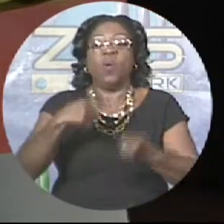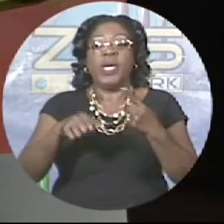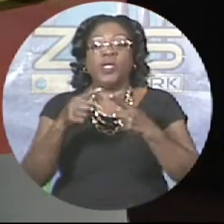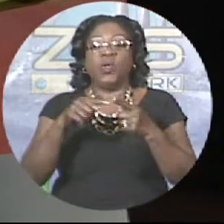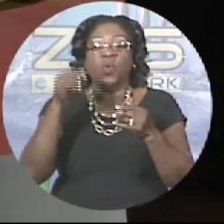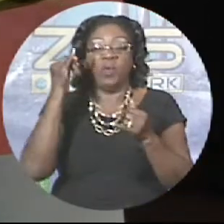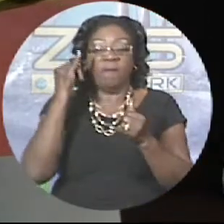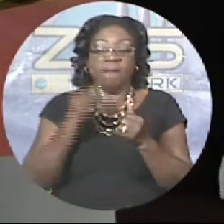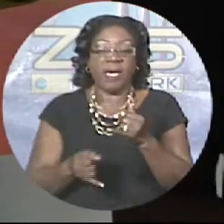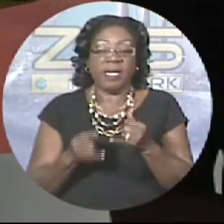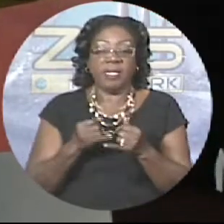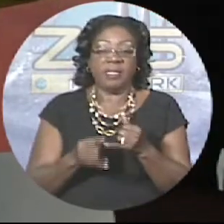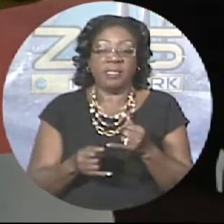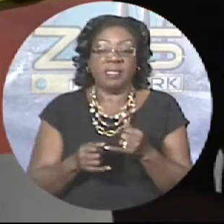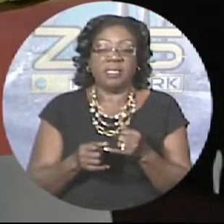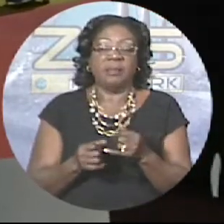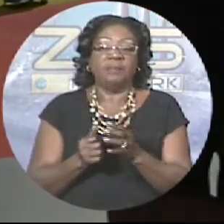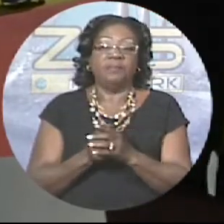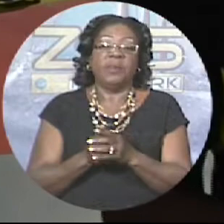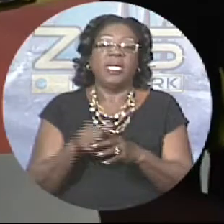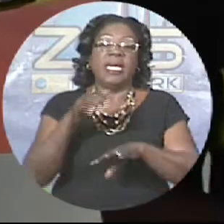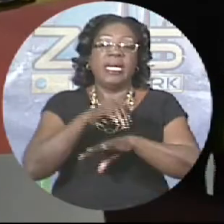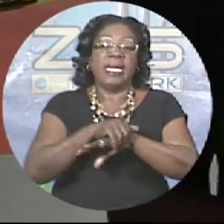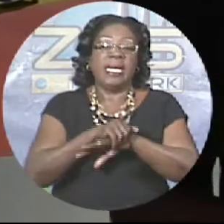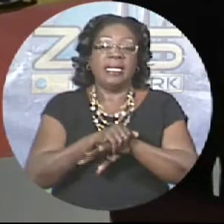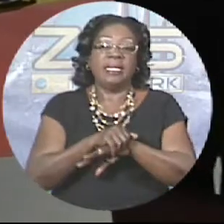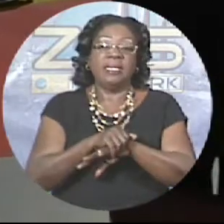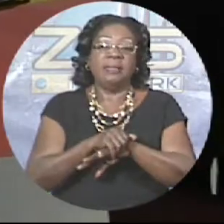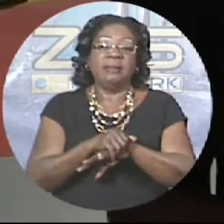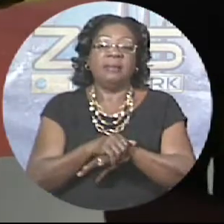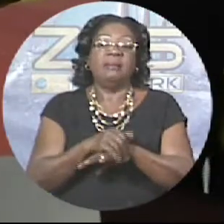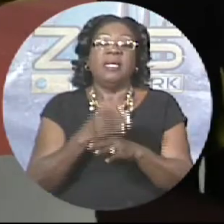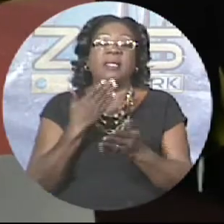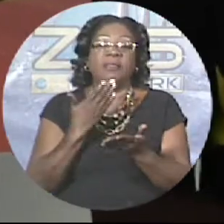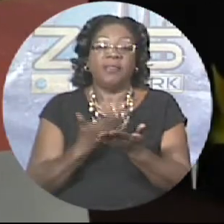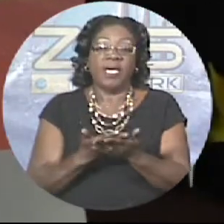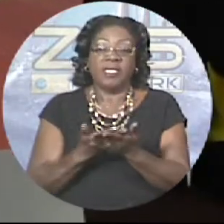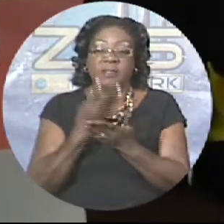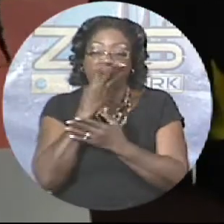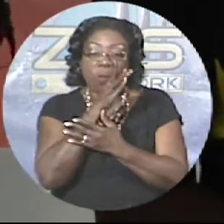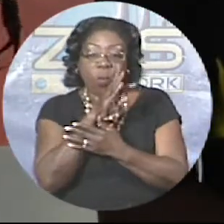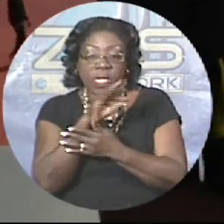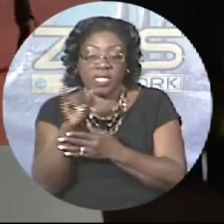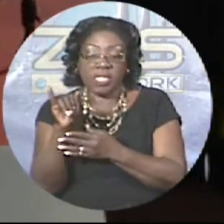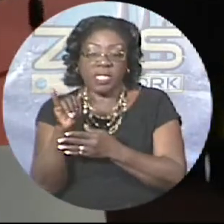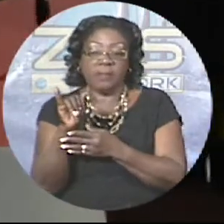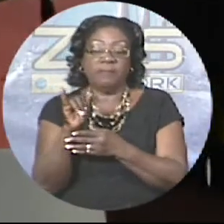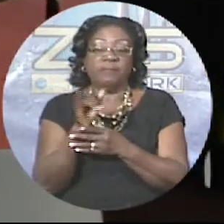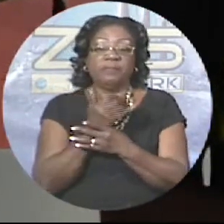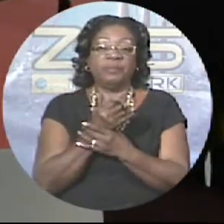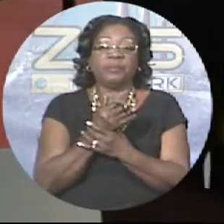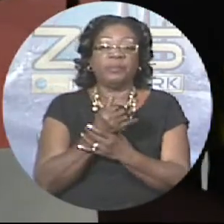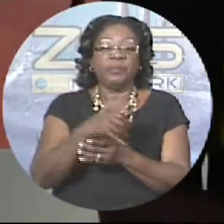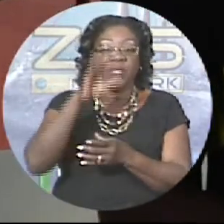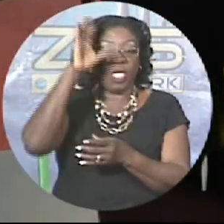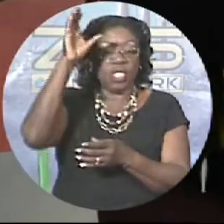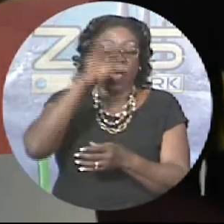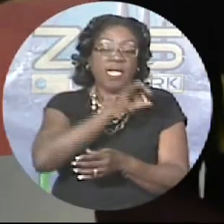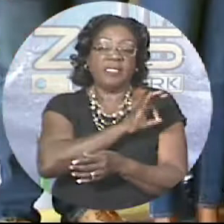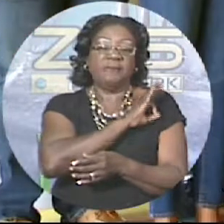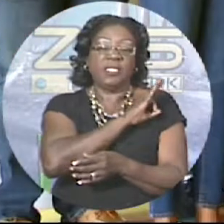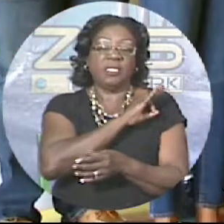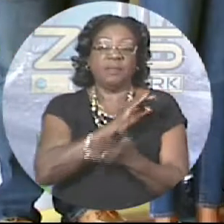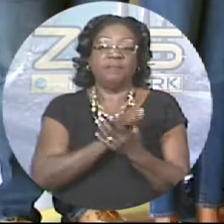much work to do. In London, England, thanks to my cameraman Robert Johnson, Island Luck and the Broadcasting Corporation of the Bahamas, I'm Charles